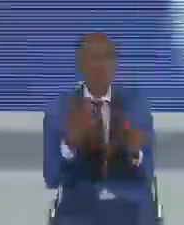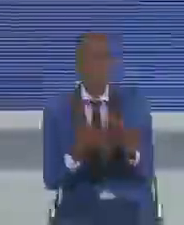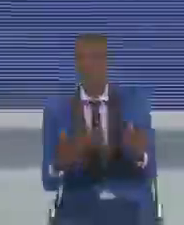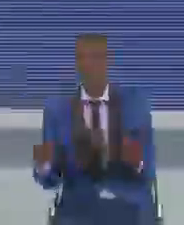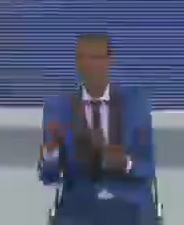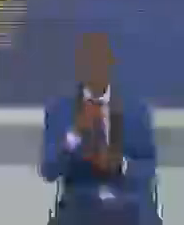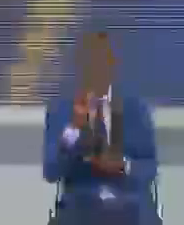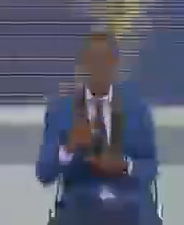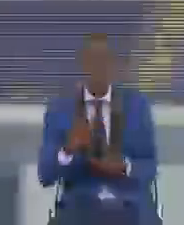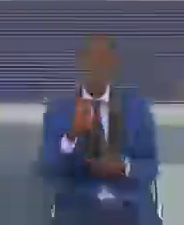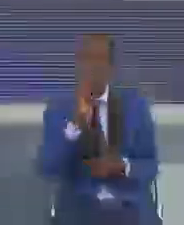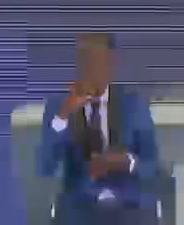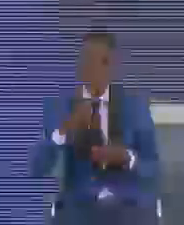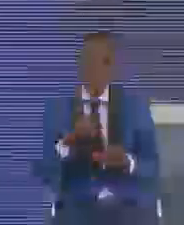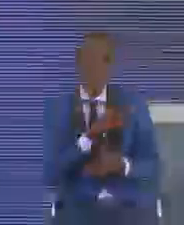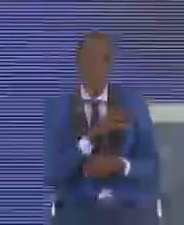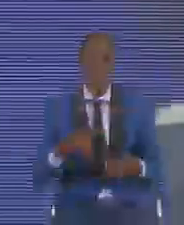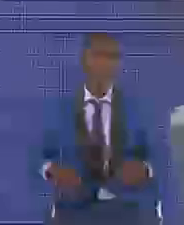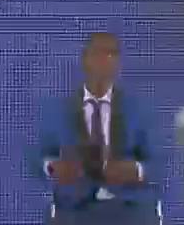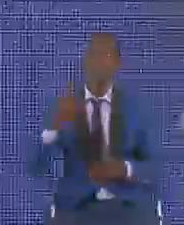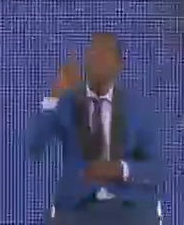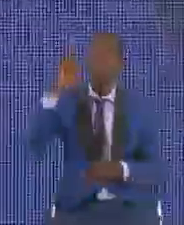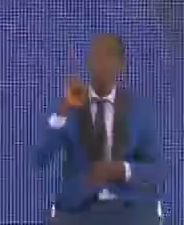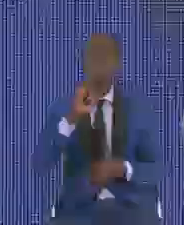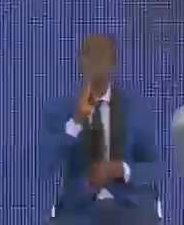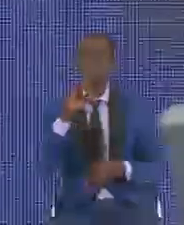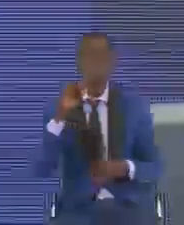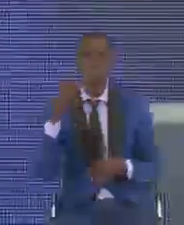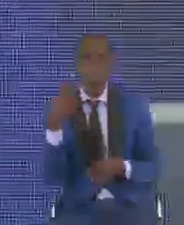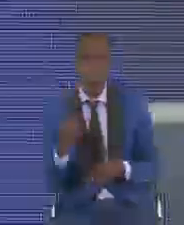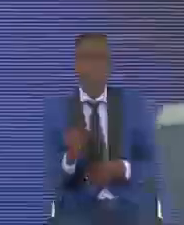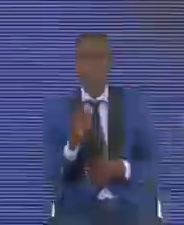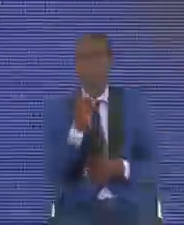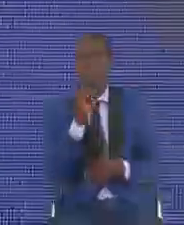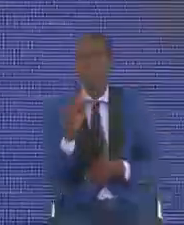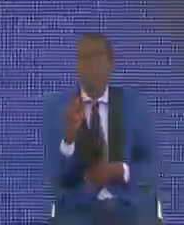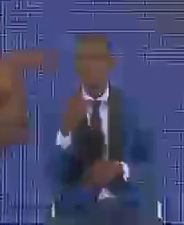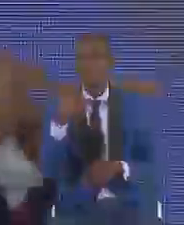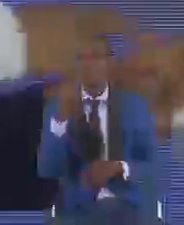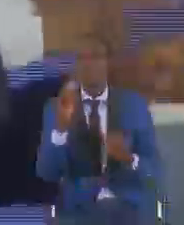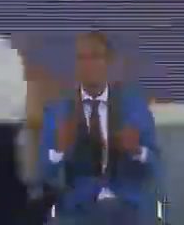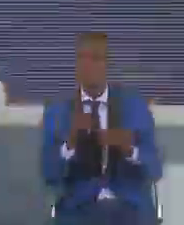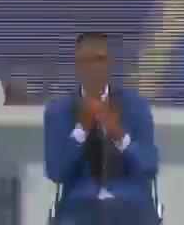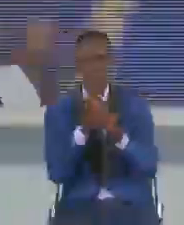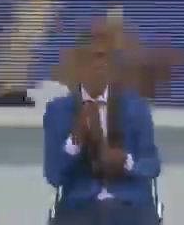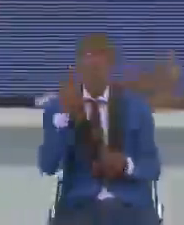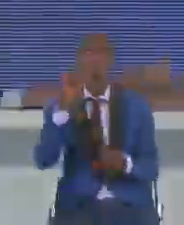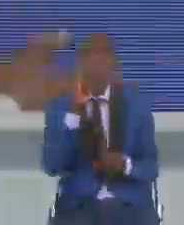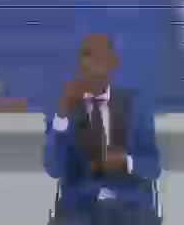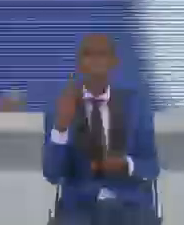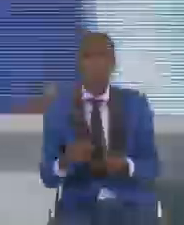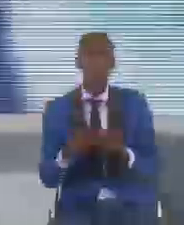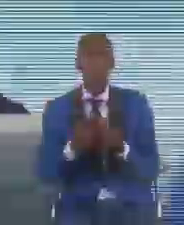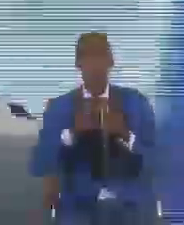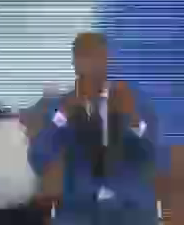need is in Christ. He is the unspeakable gift. He is the